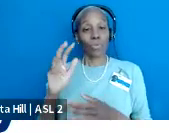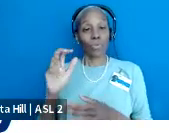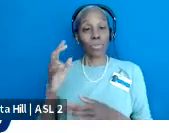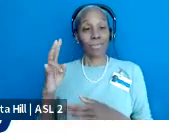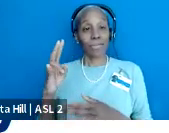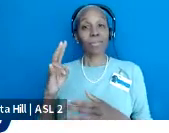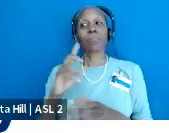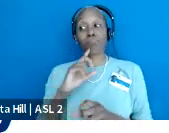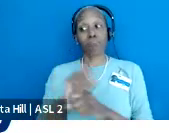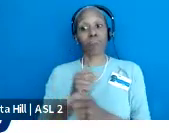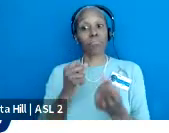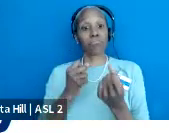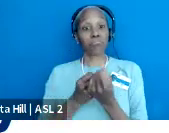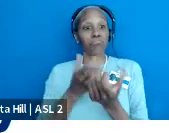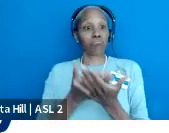3,217 substantiated reports,